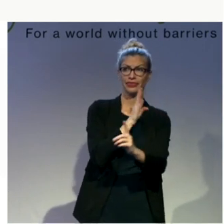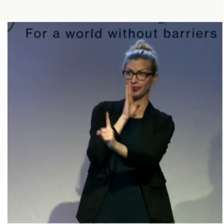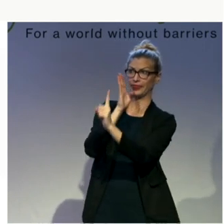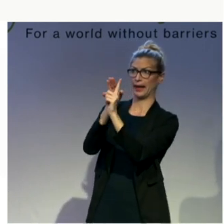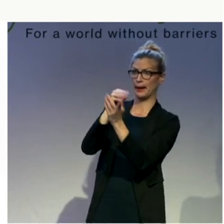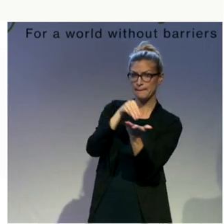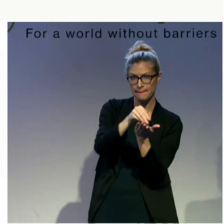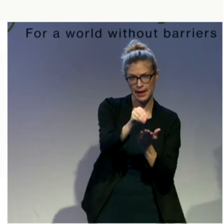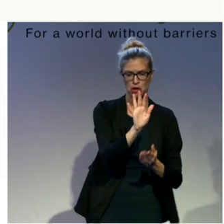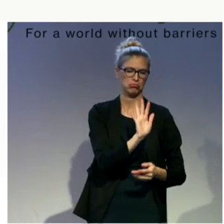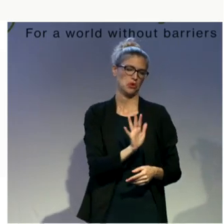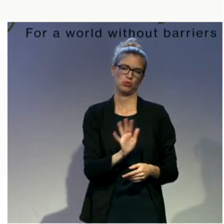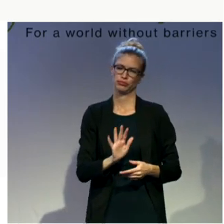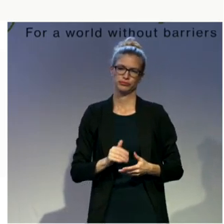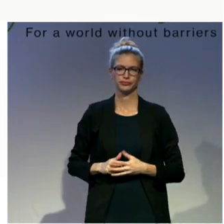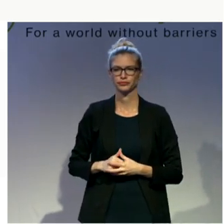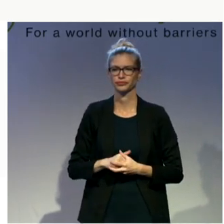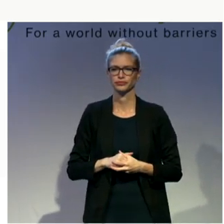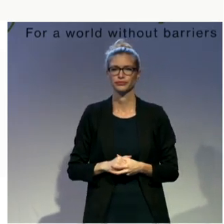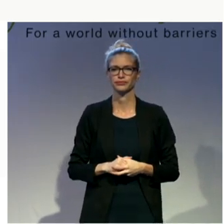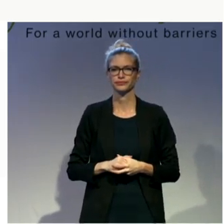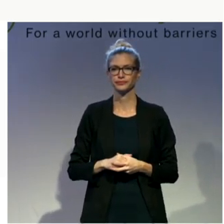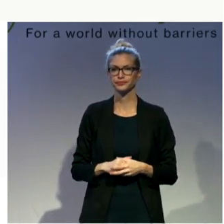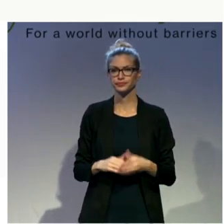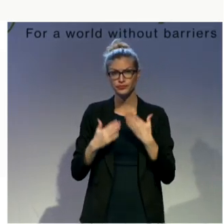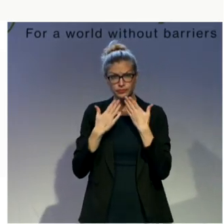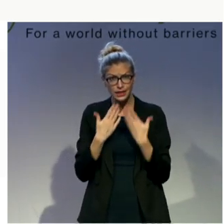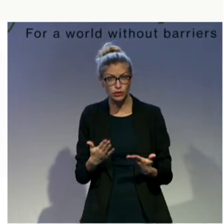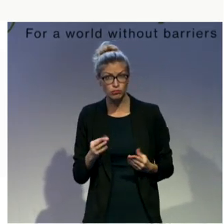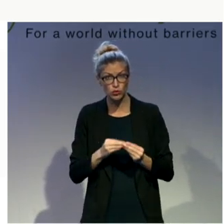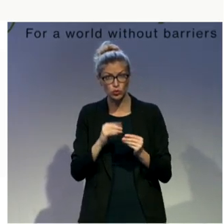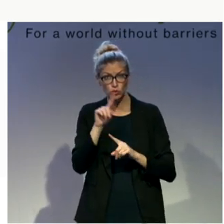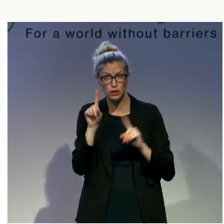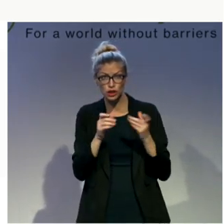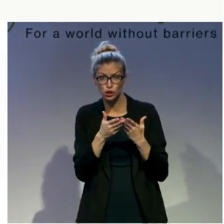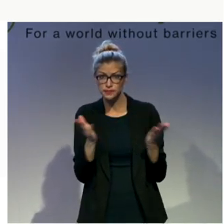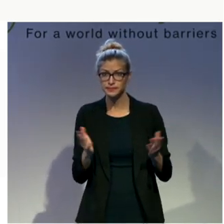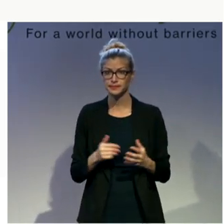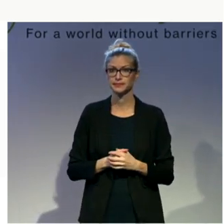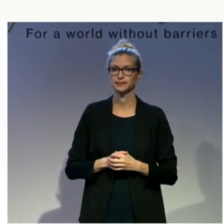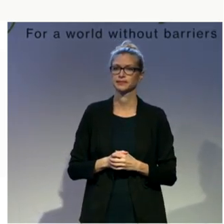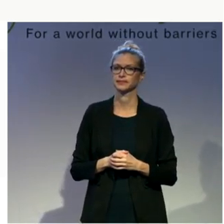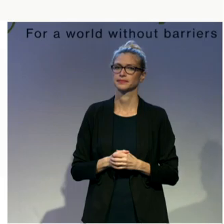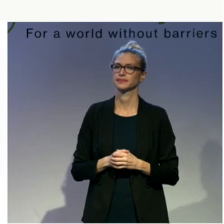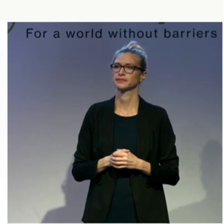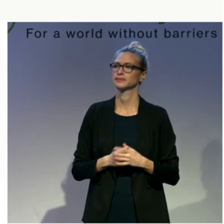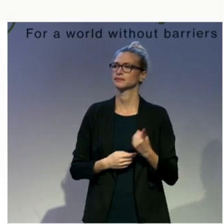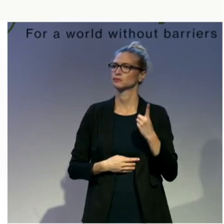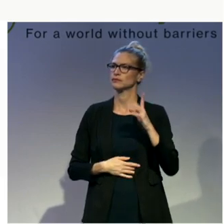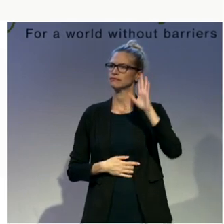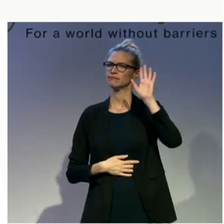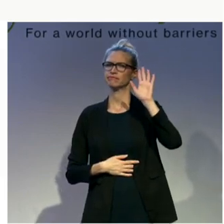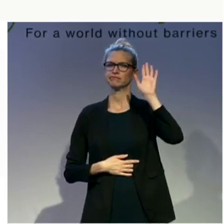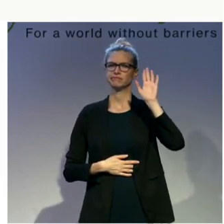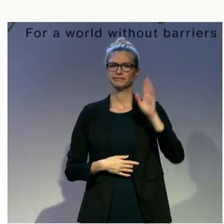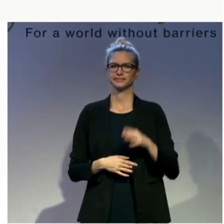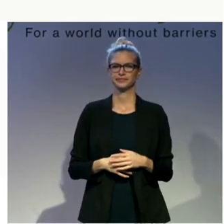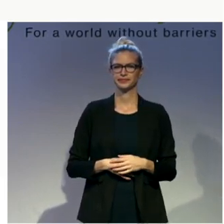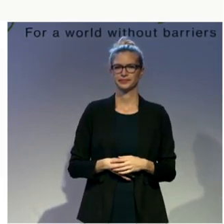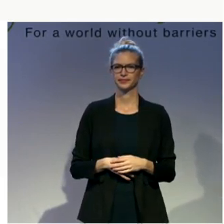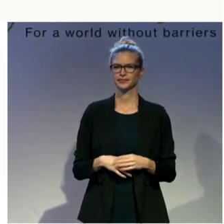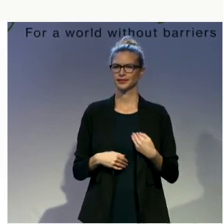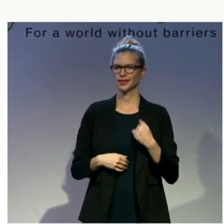Thank you. More questions? Okay. I have a question for you too. Can you tell me what is